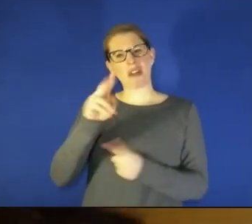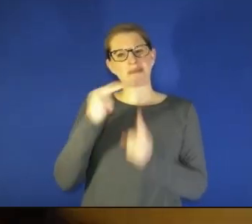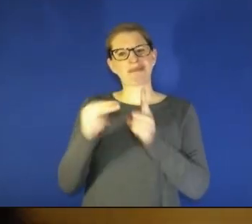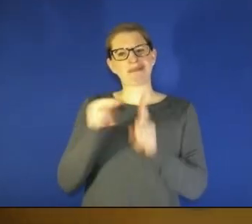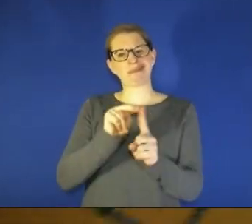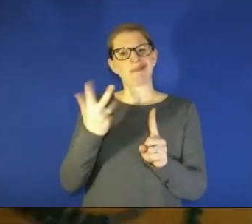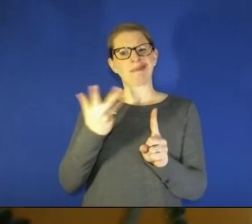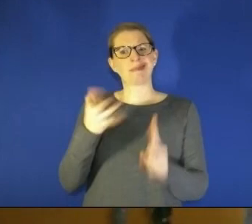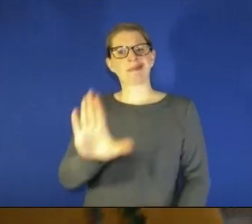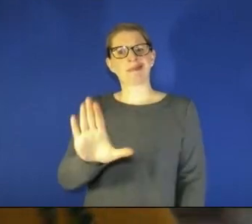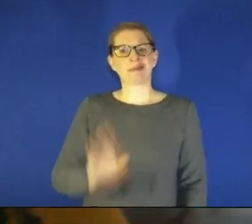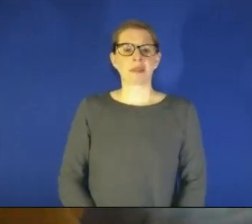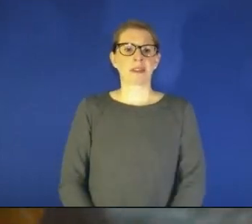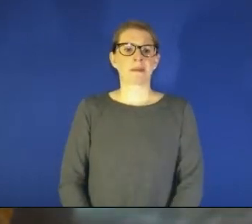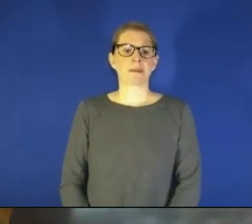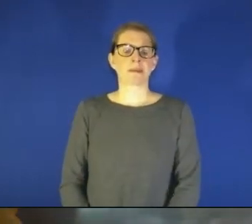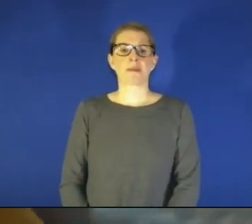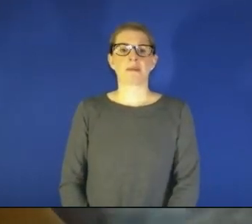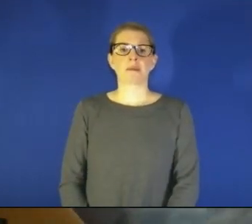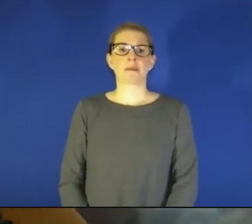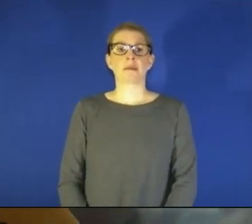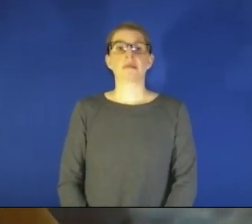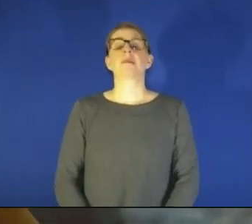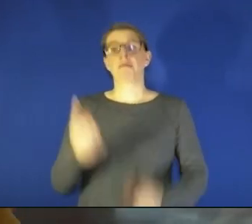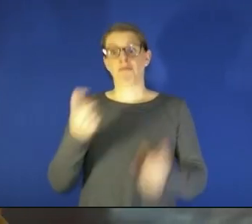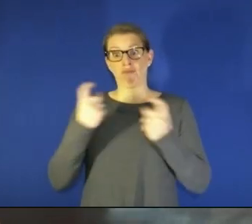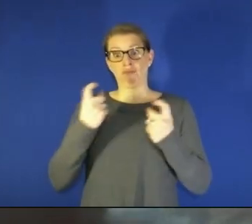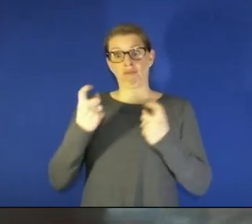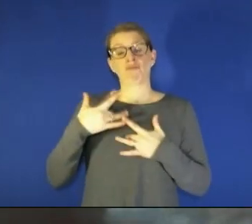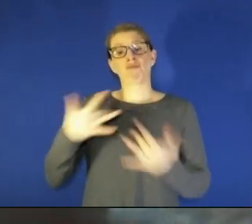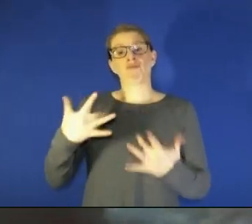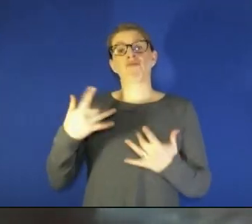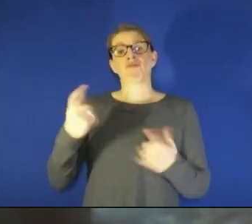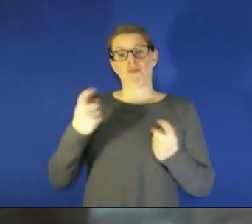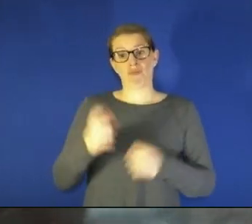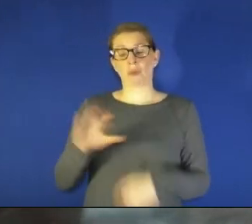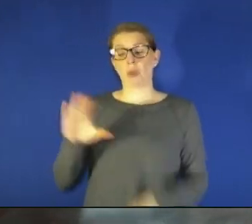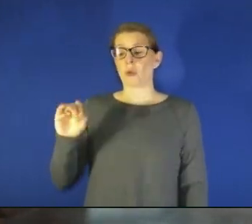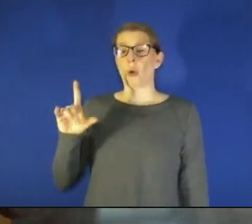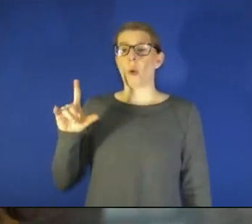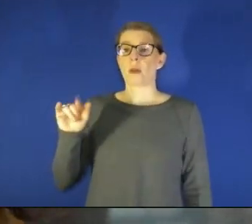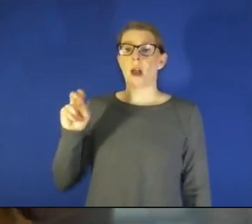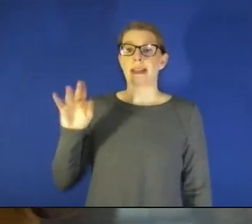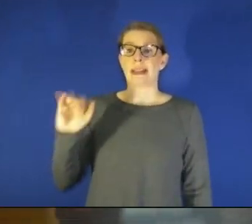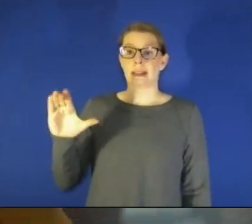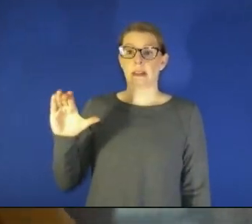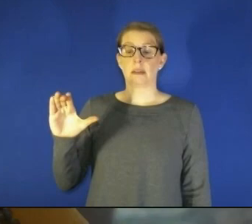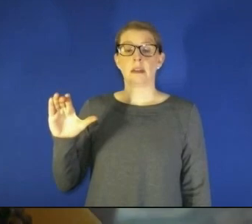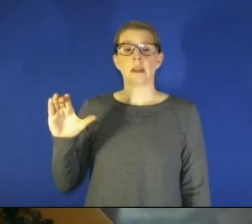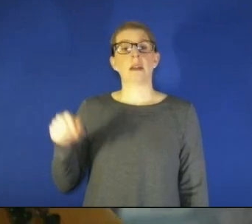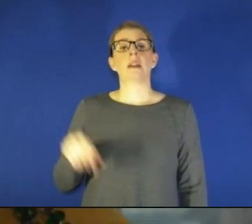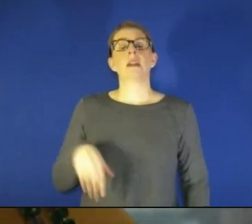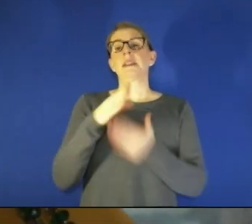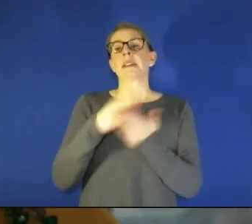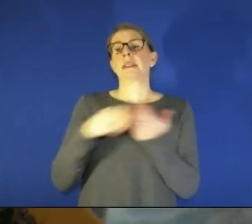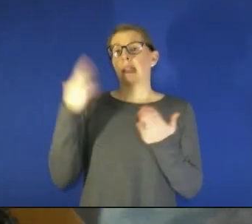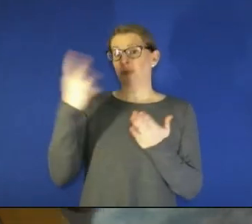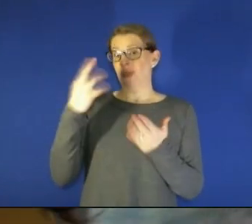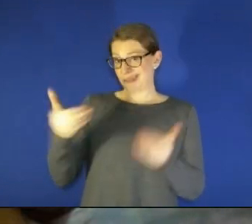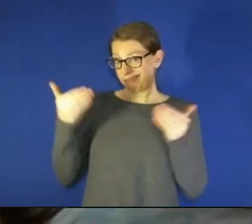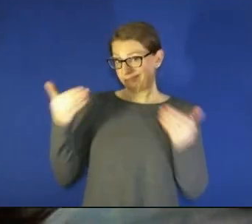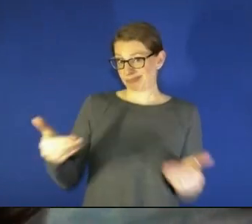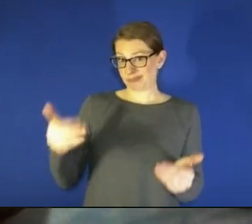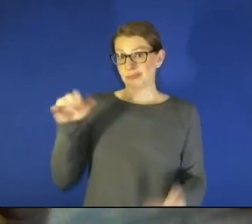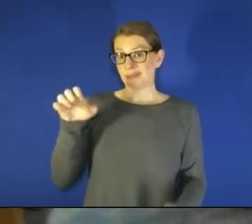So that's a question which comes up commonly in my clinic about colonics. So there is some reason to do it, but I